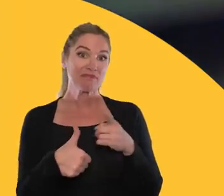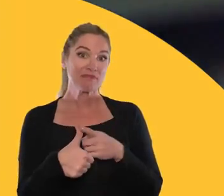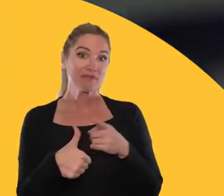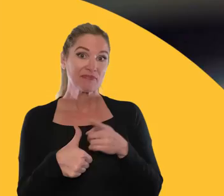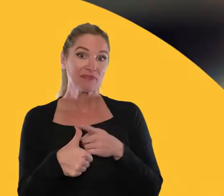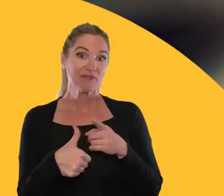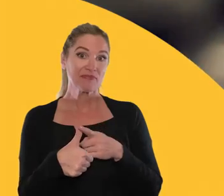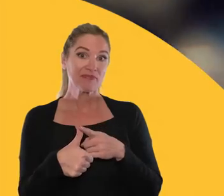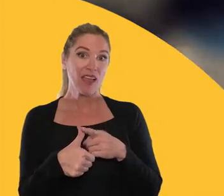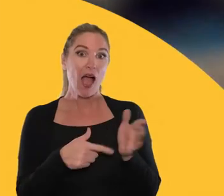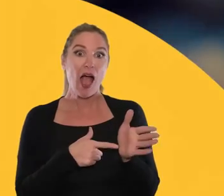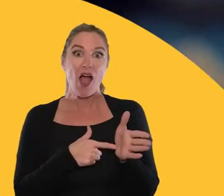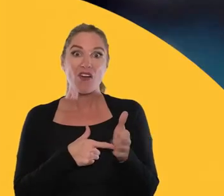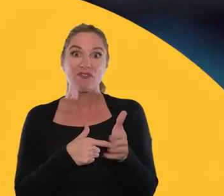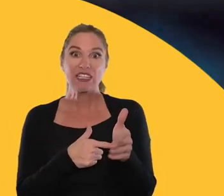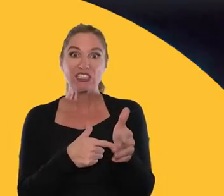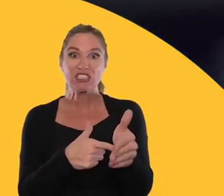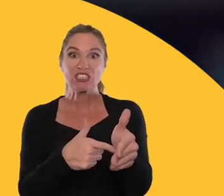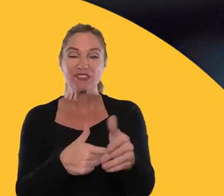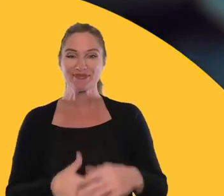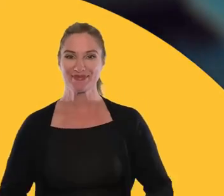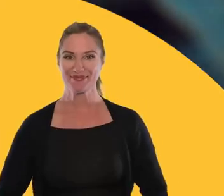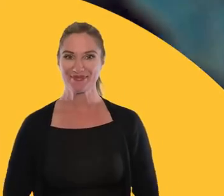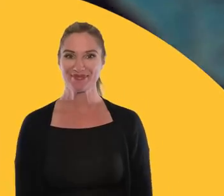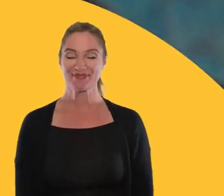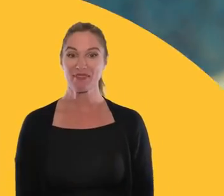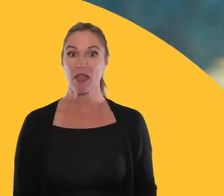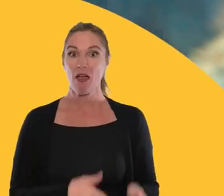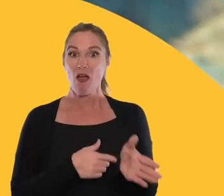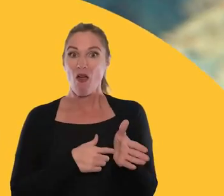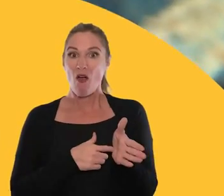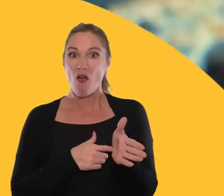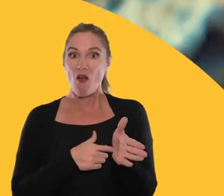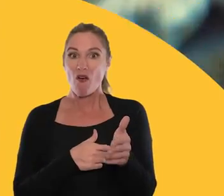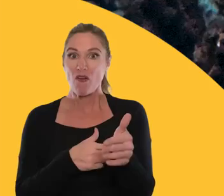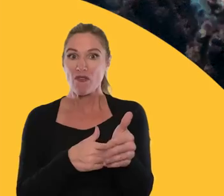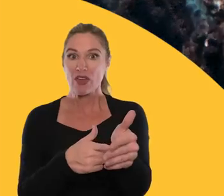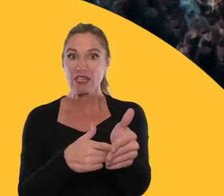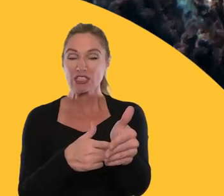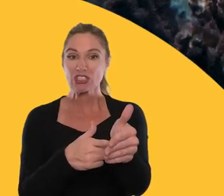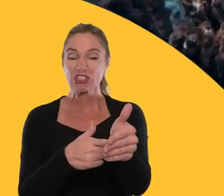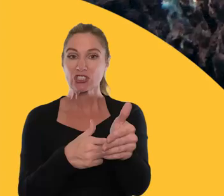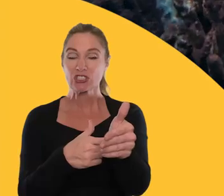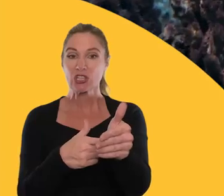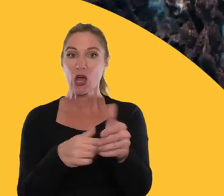We are going to start by talking about fish.